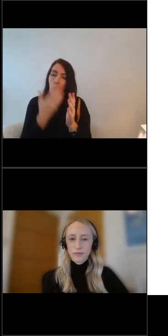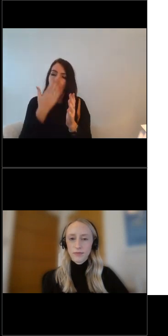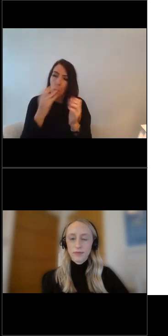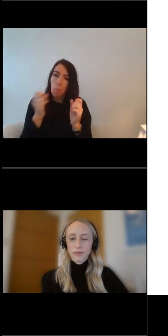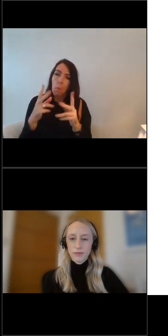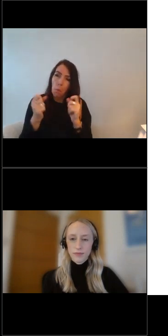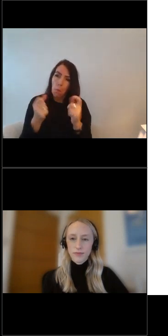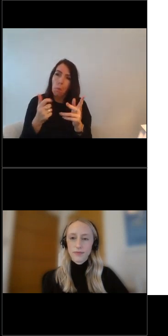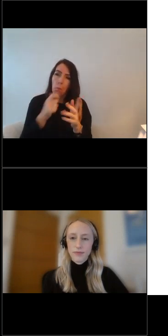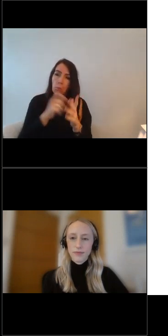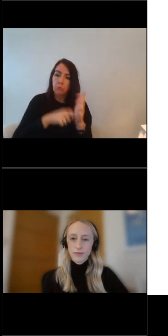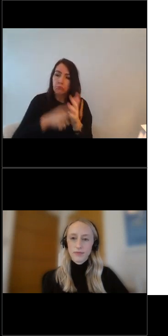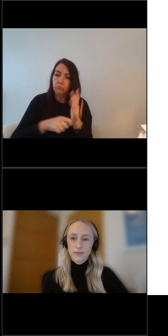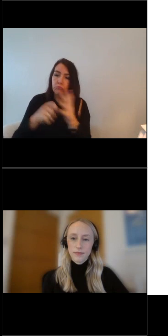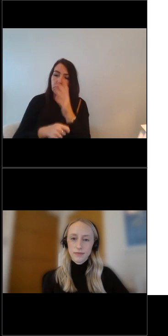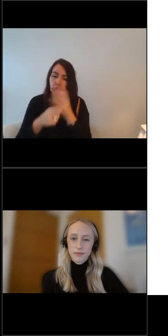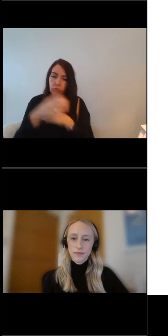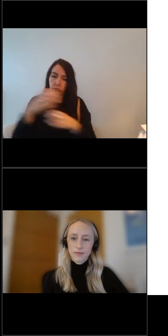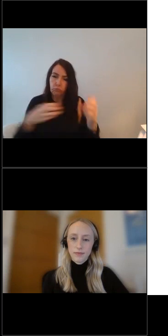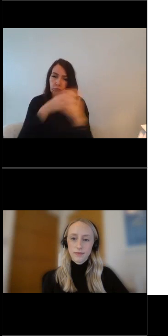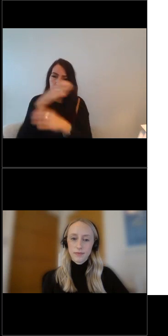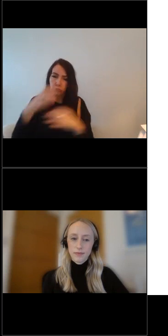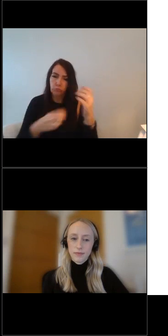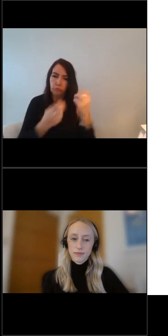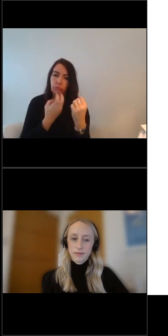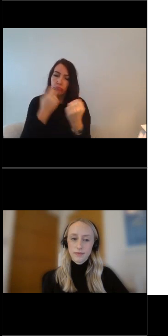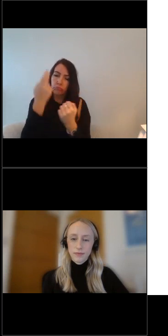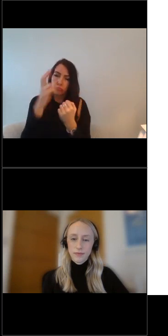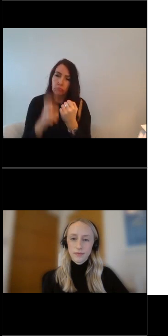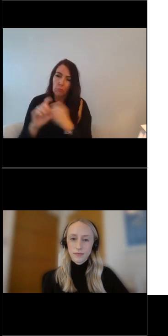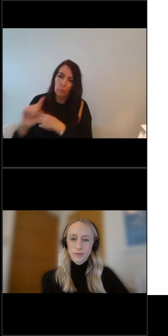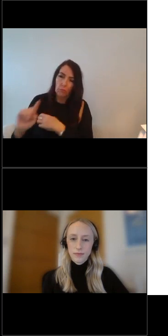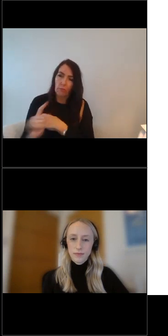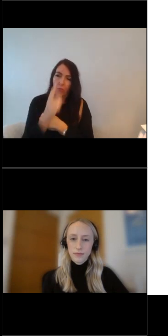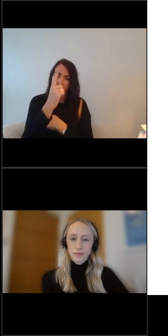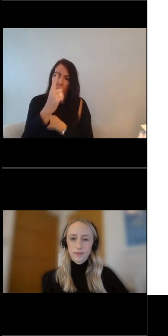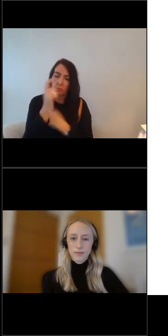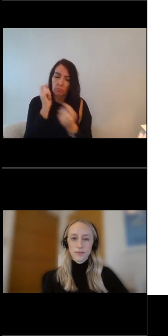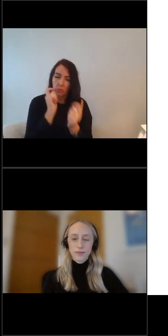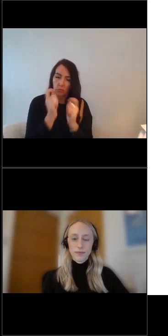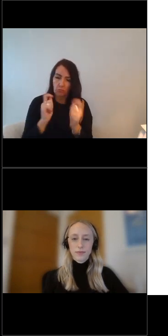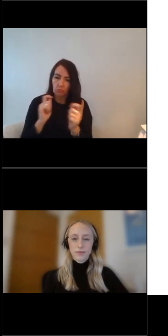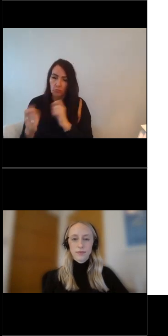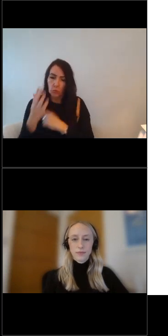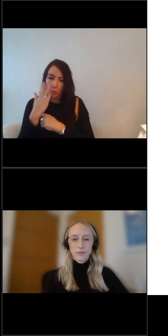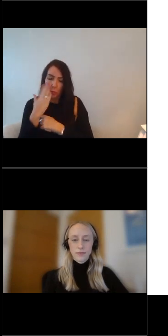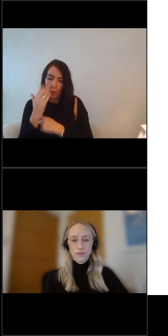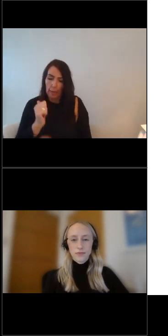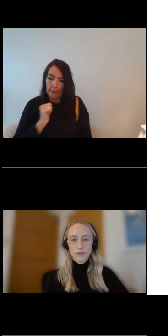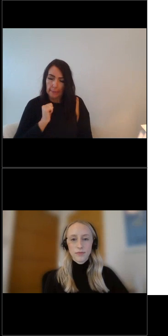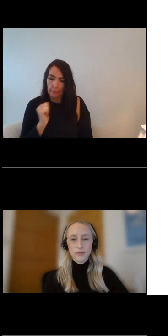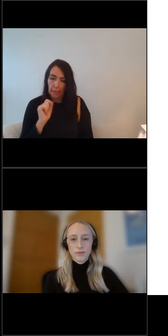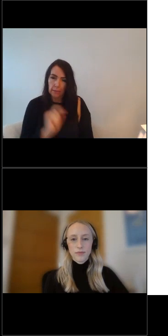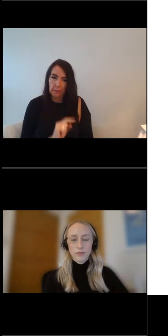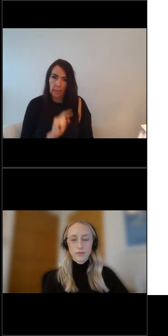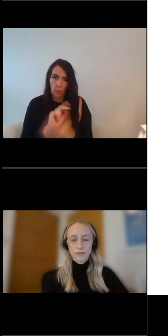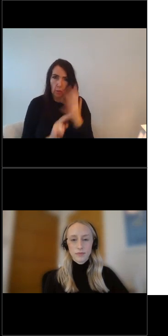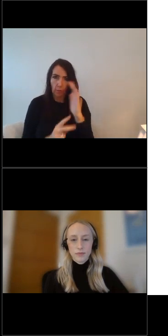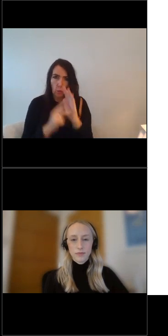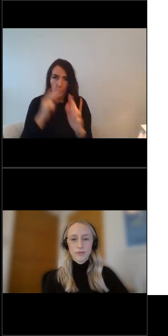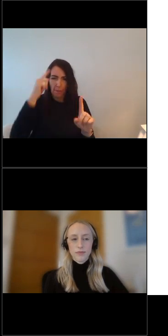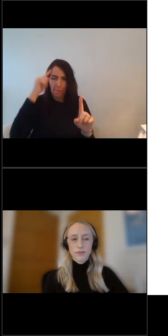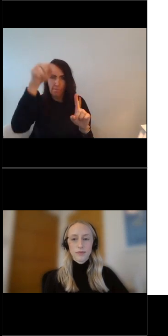fleet replacement program, I would say do that as it's scheduled, because but obviously plan with the end in